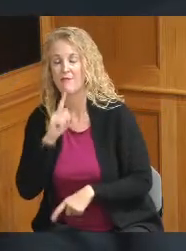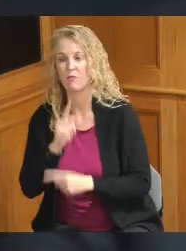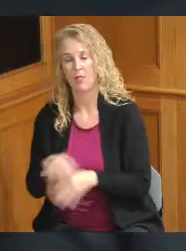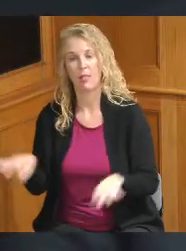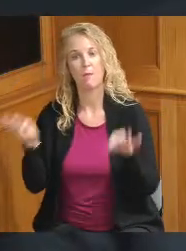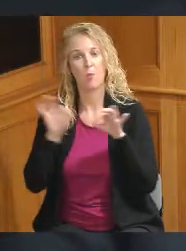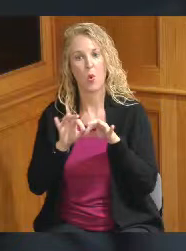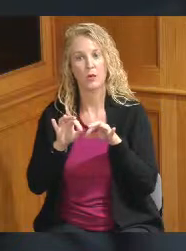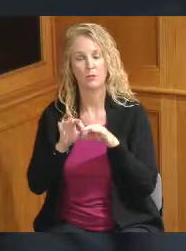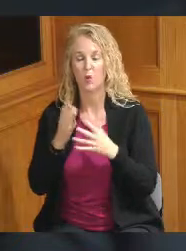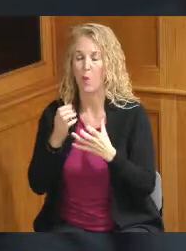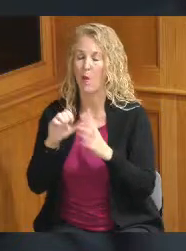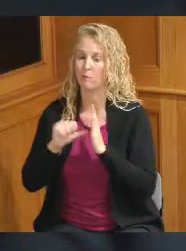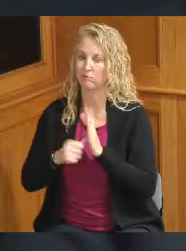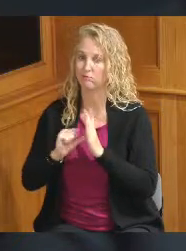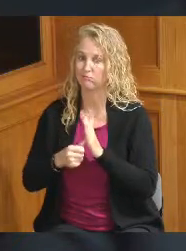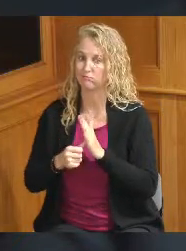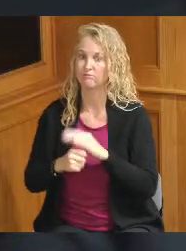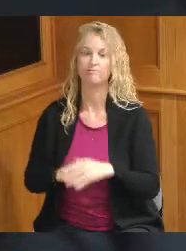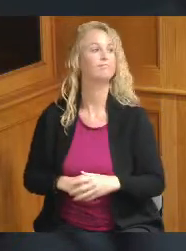So I just wanted to highlight that one.